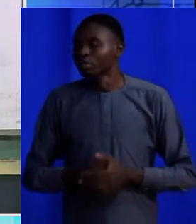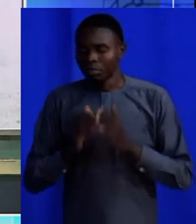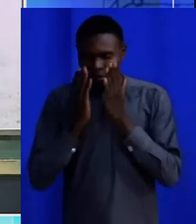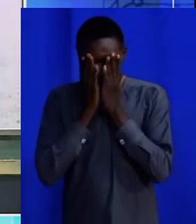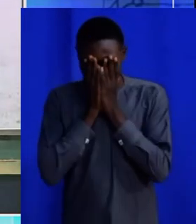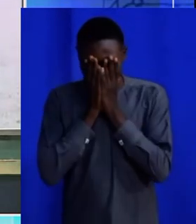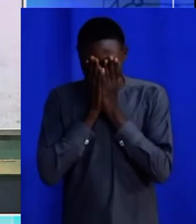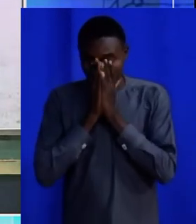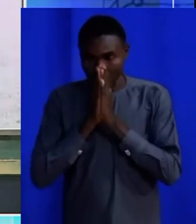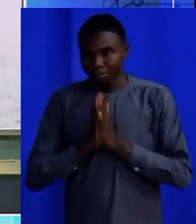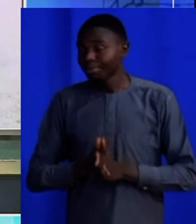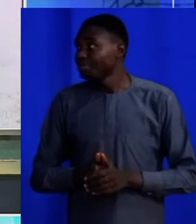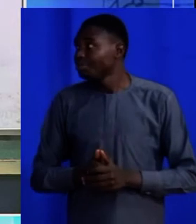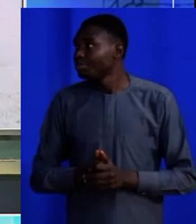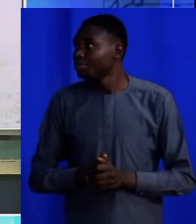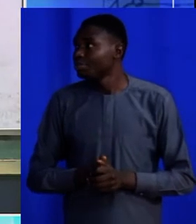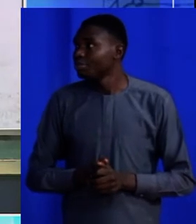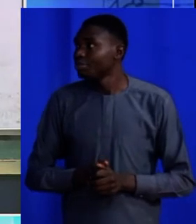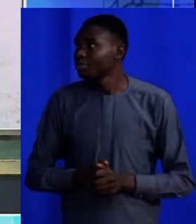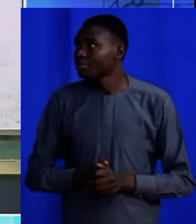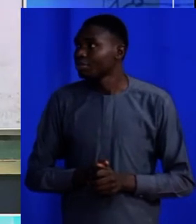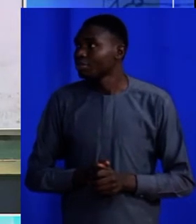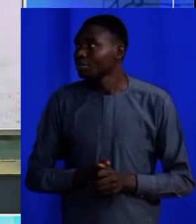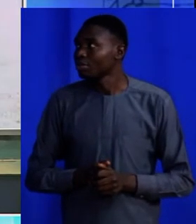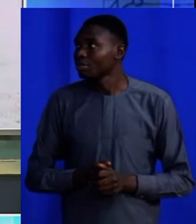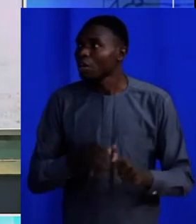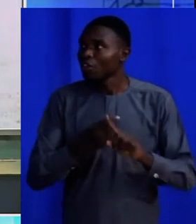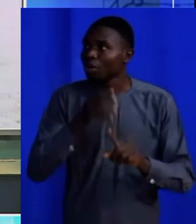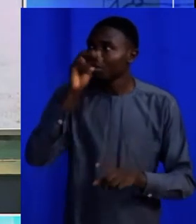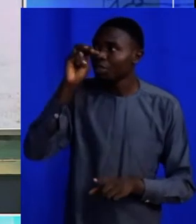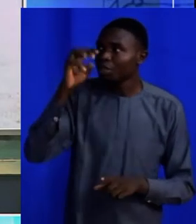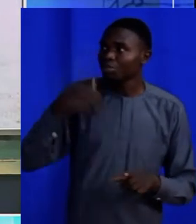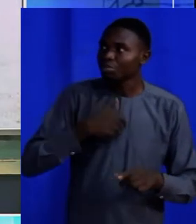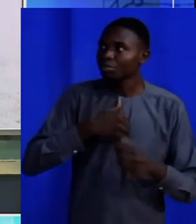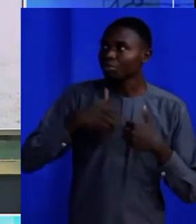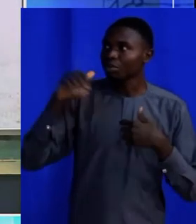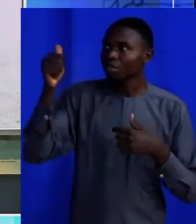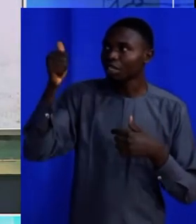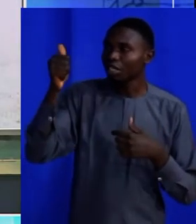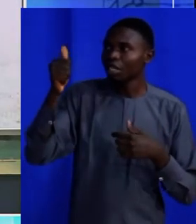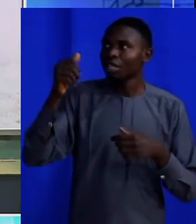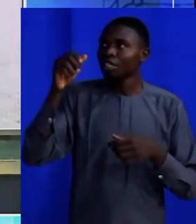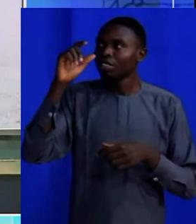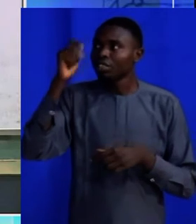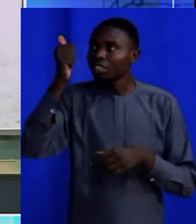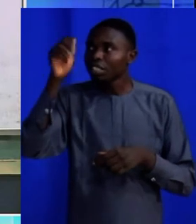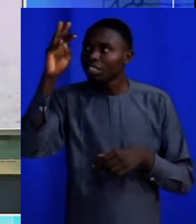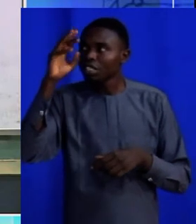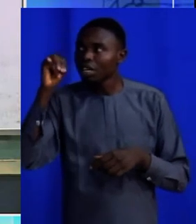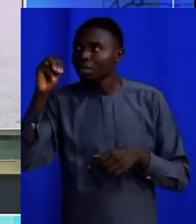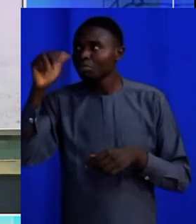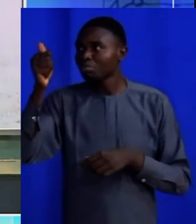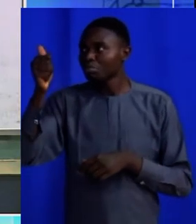students, we have come to the end of this lesson today, but don't